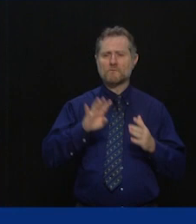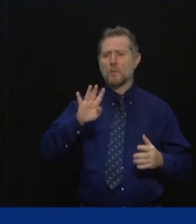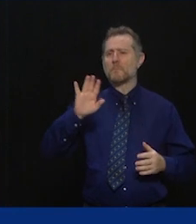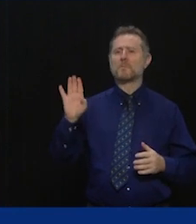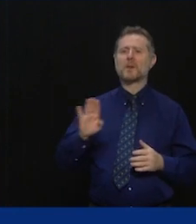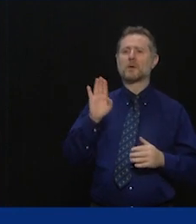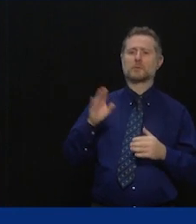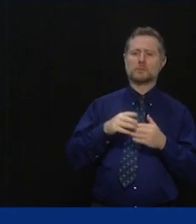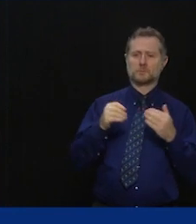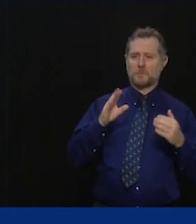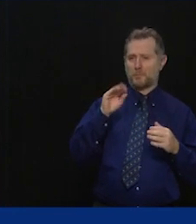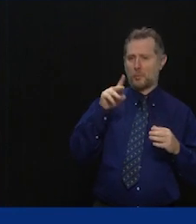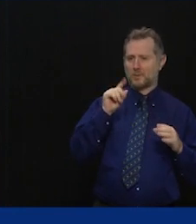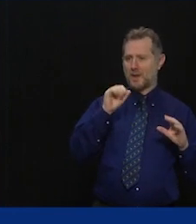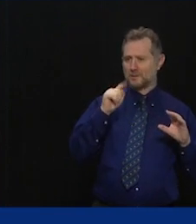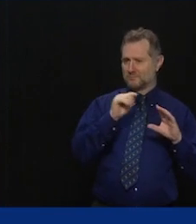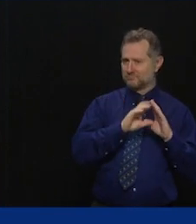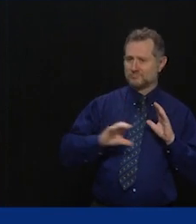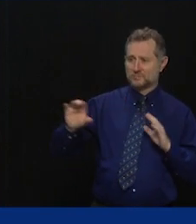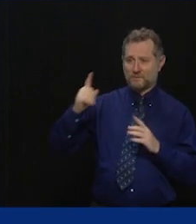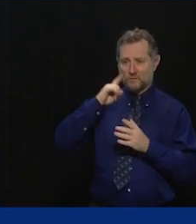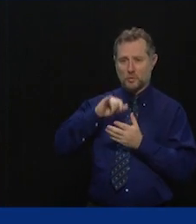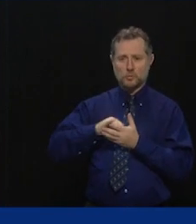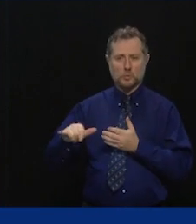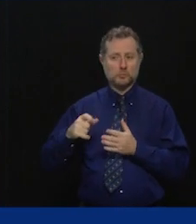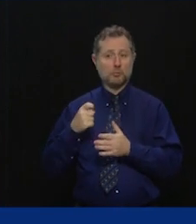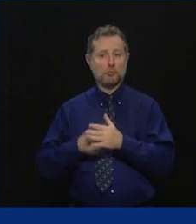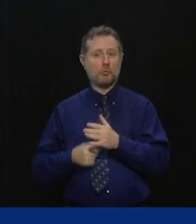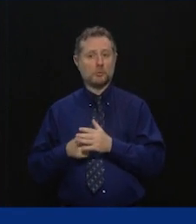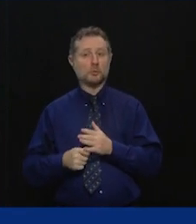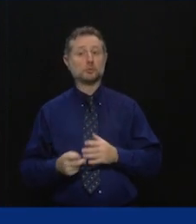for New Yorkers. It's the cost of dinner for two at